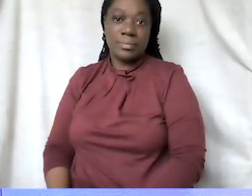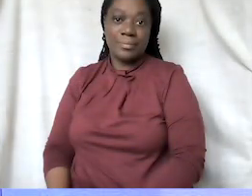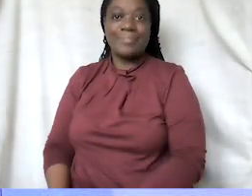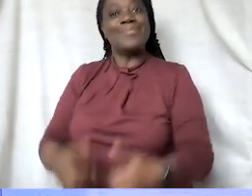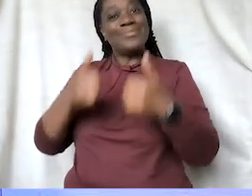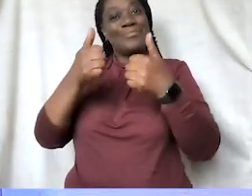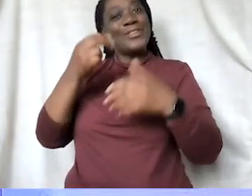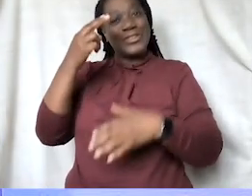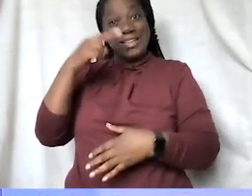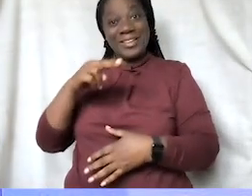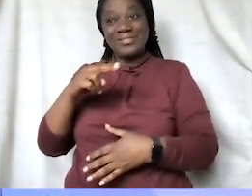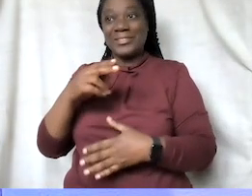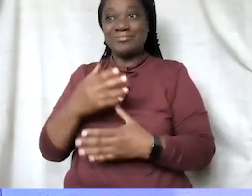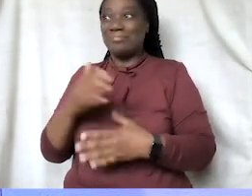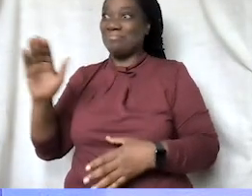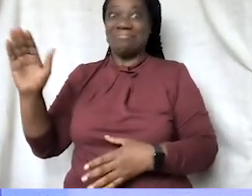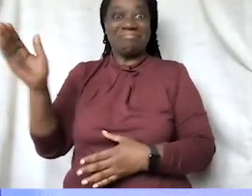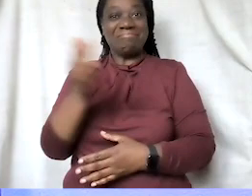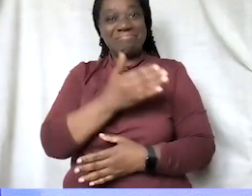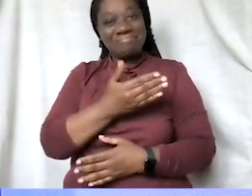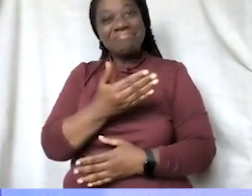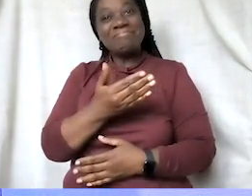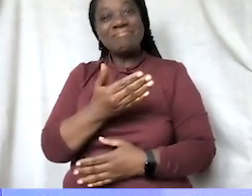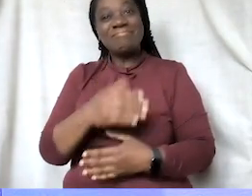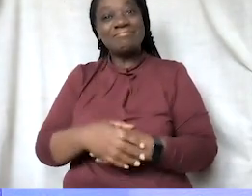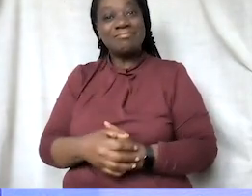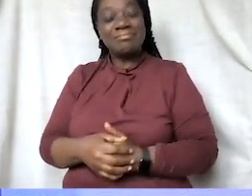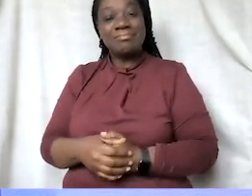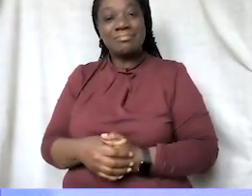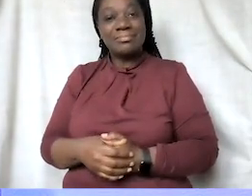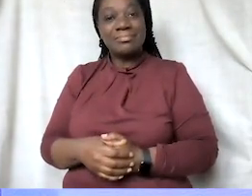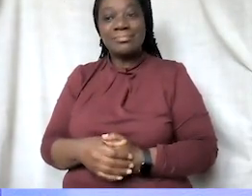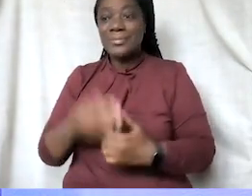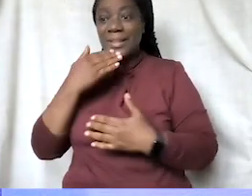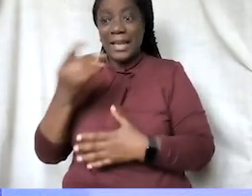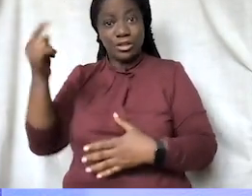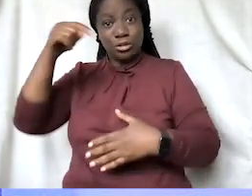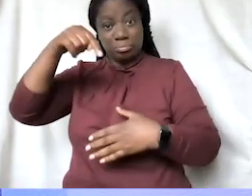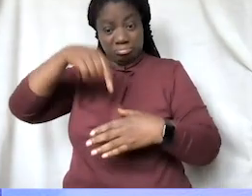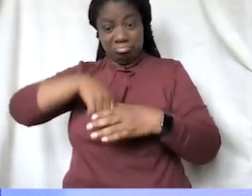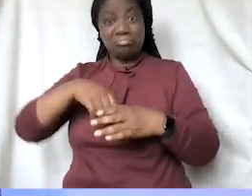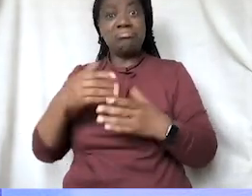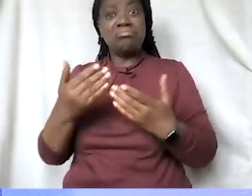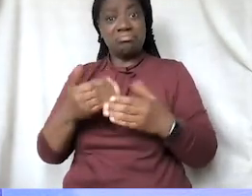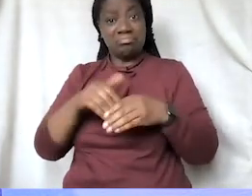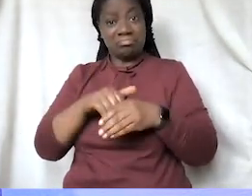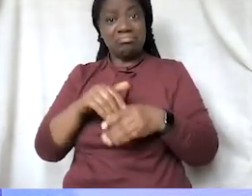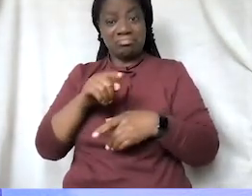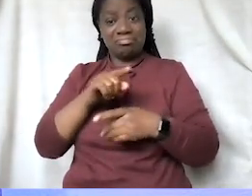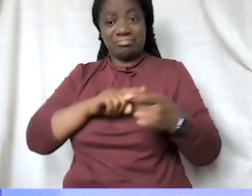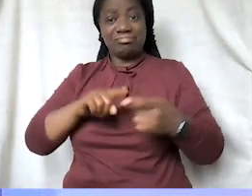pleasant good evening once again to all of you, and thank you for joining us for